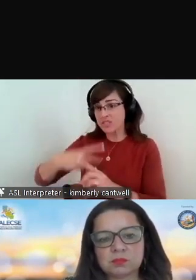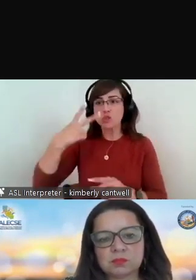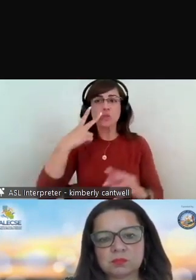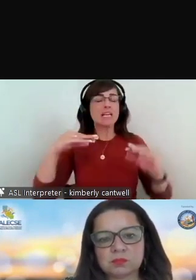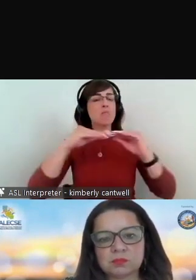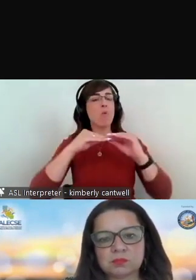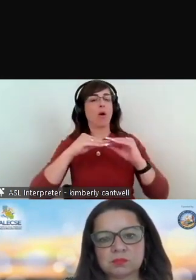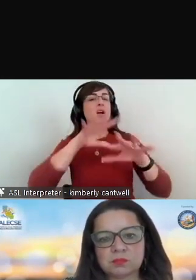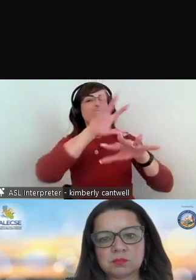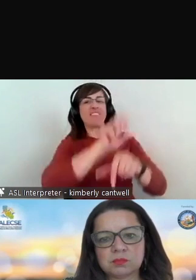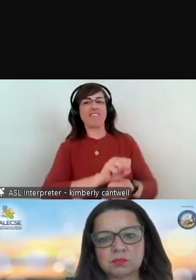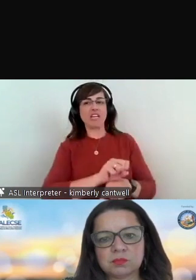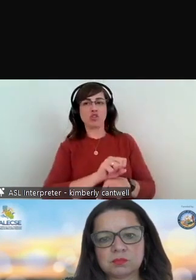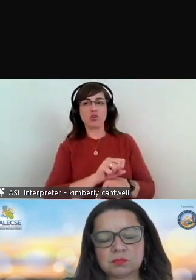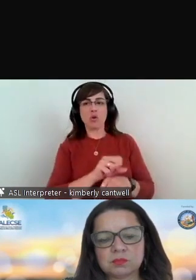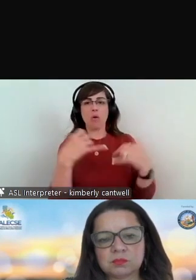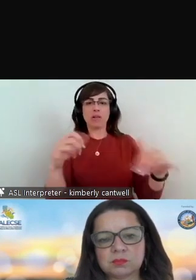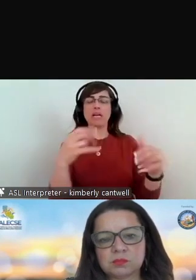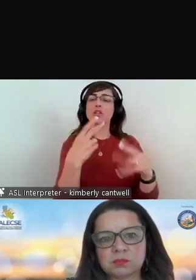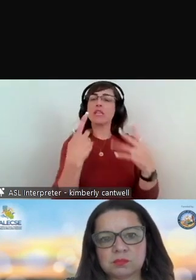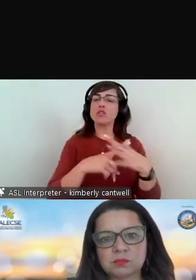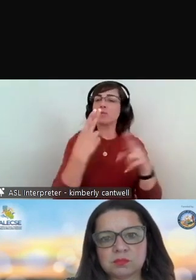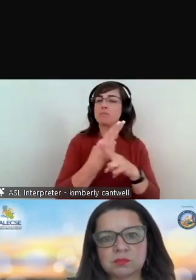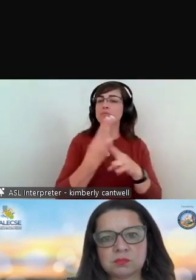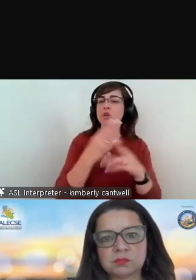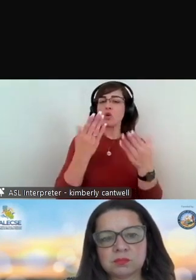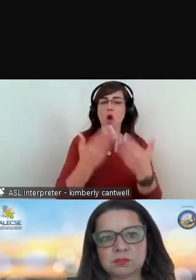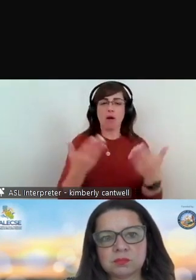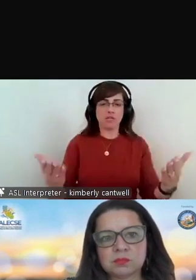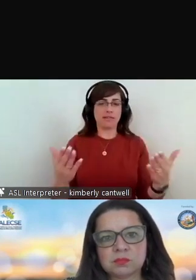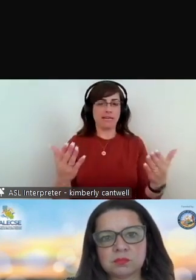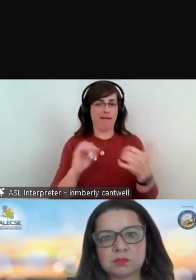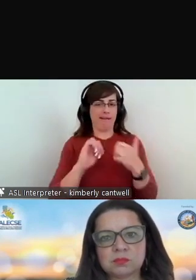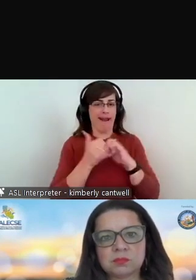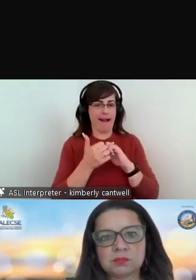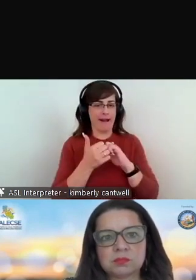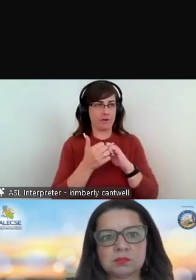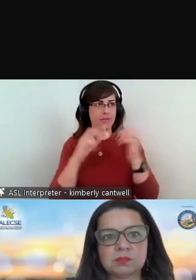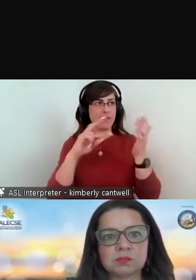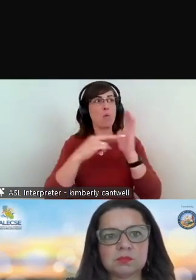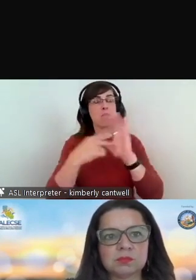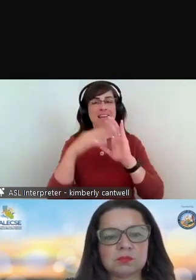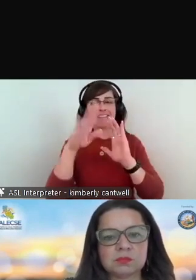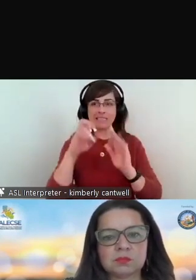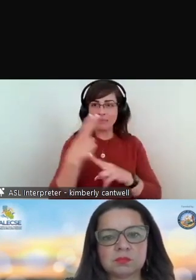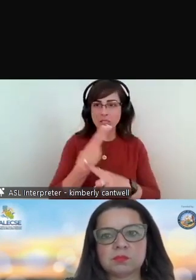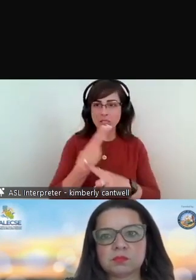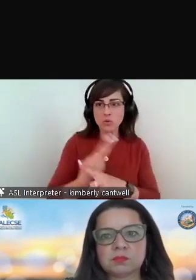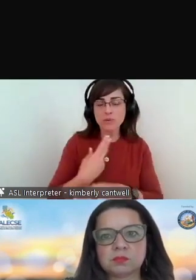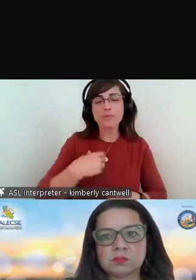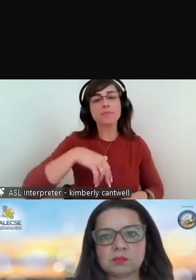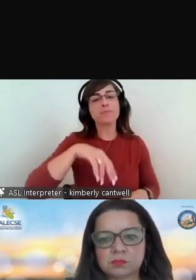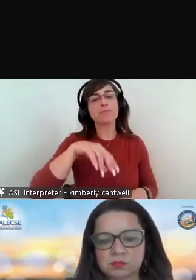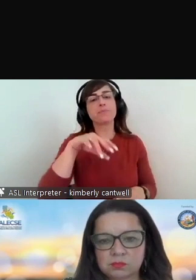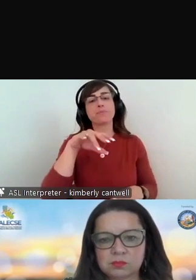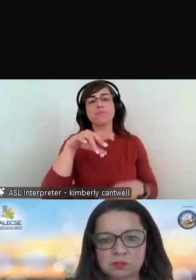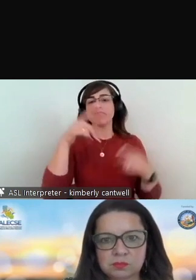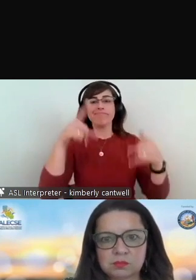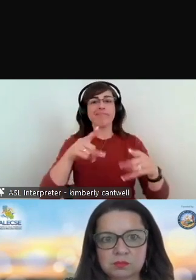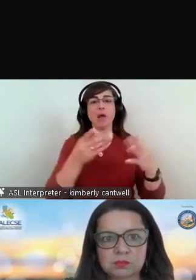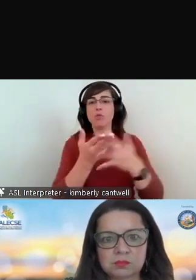So they'll start to use objects in the way that they're, were meant to be used. This happens